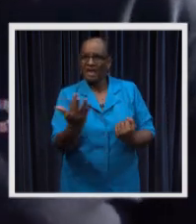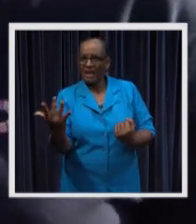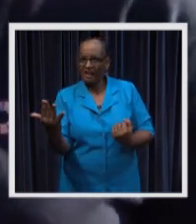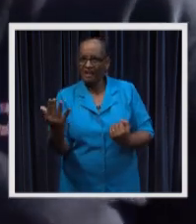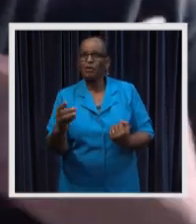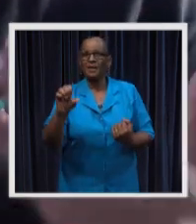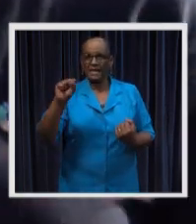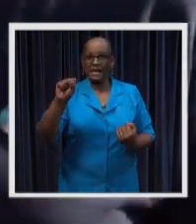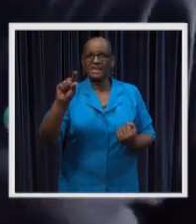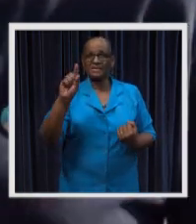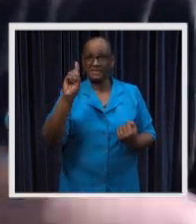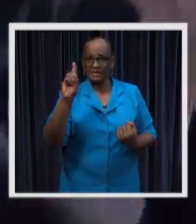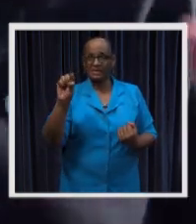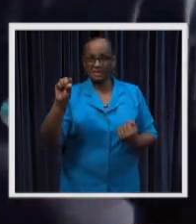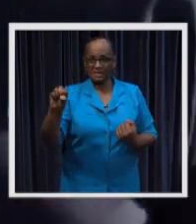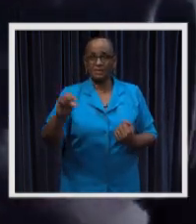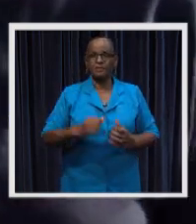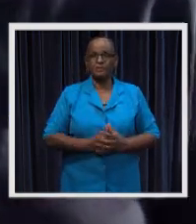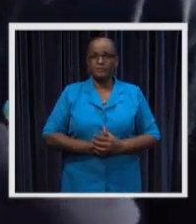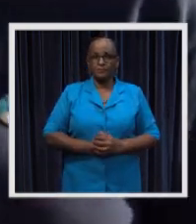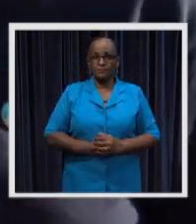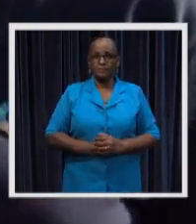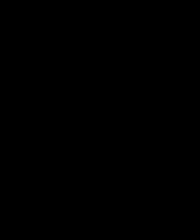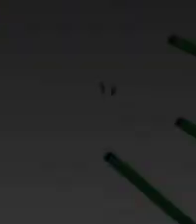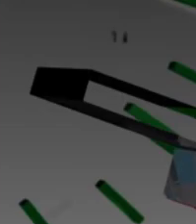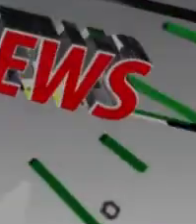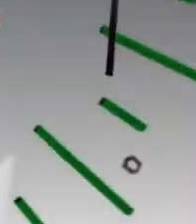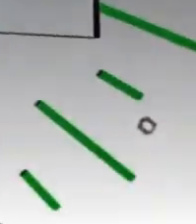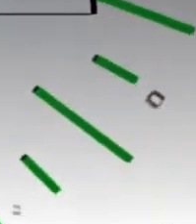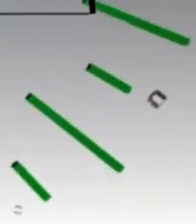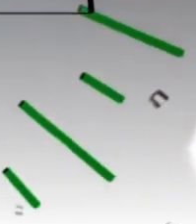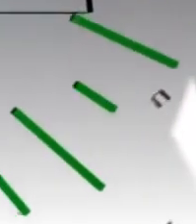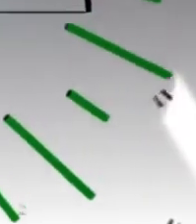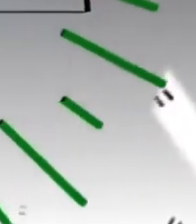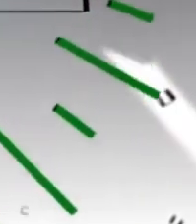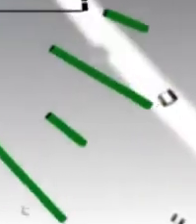very well with some of the SDGs.